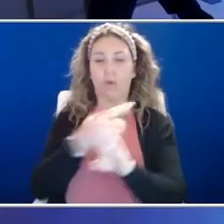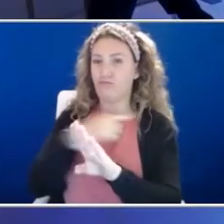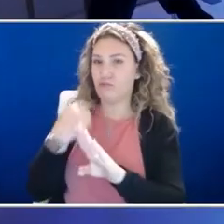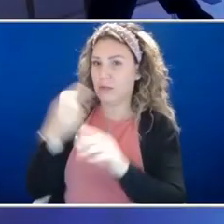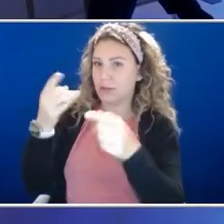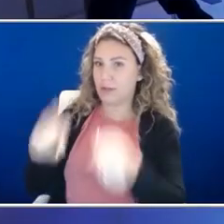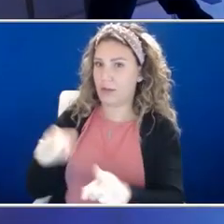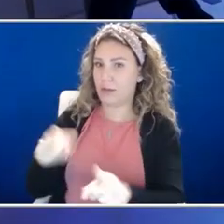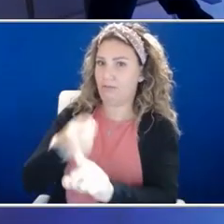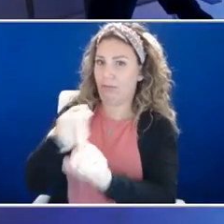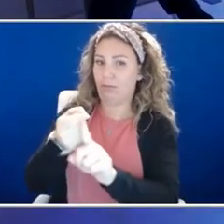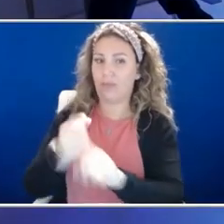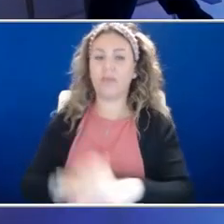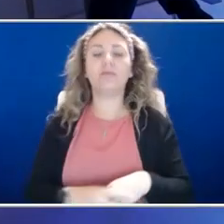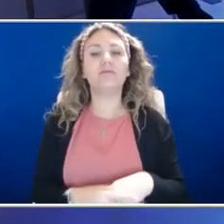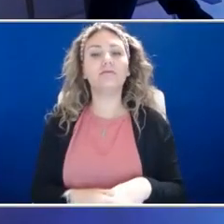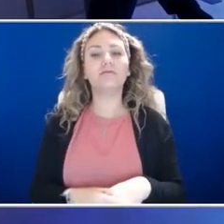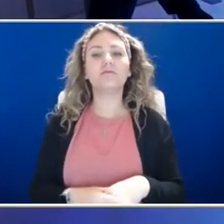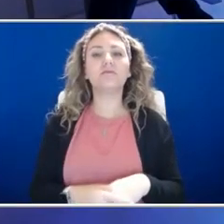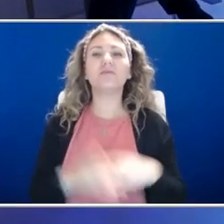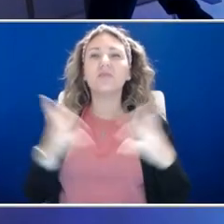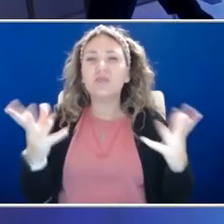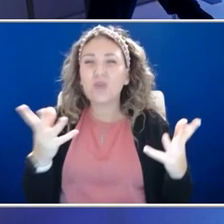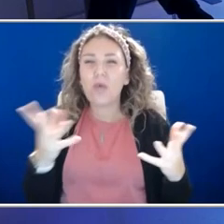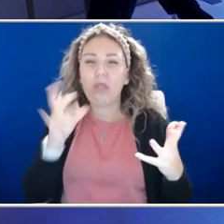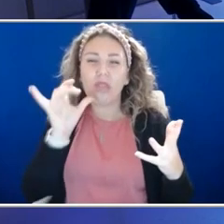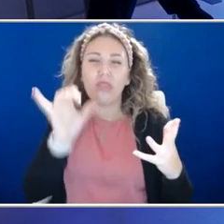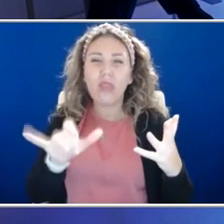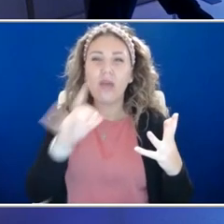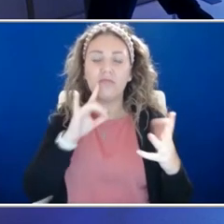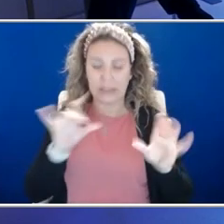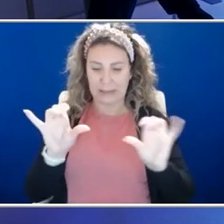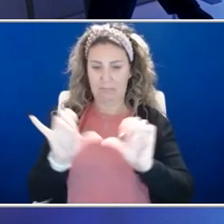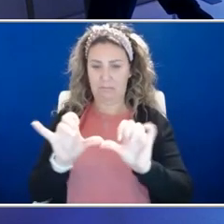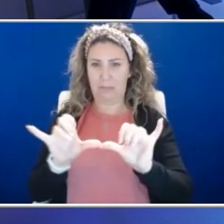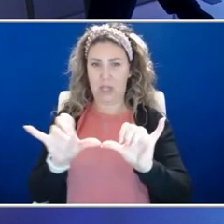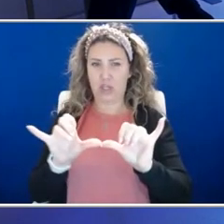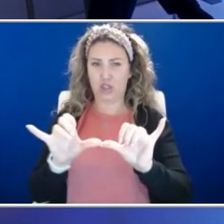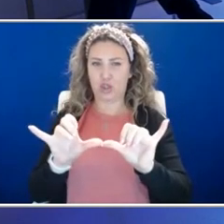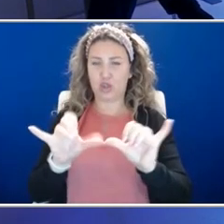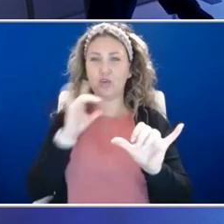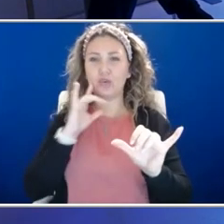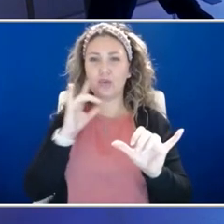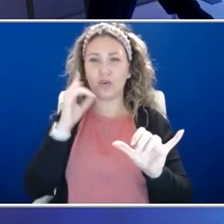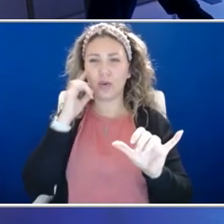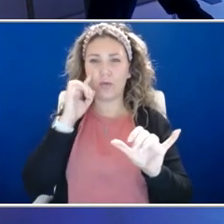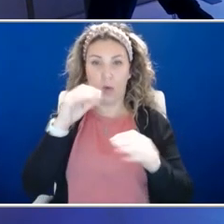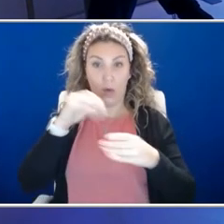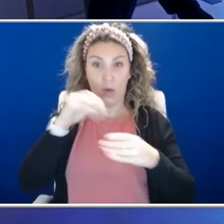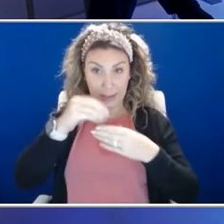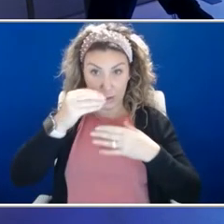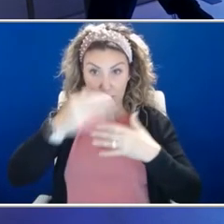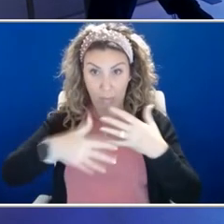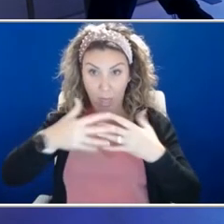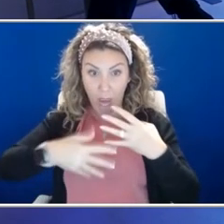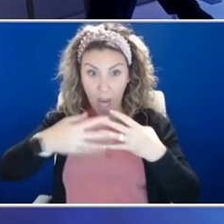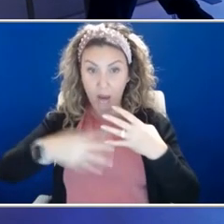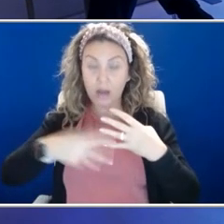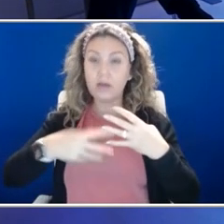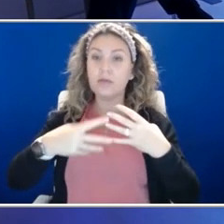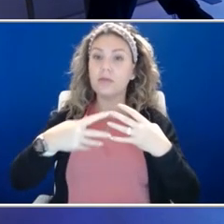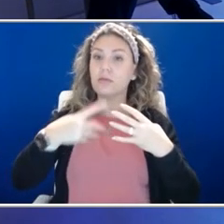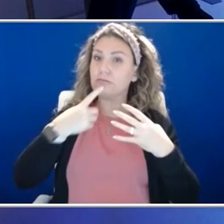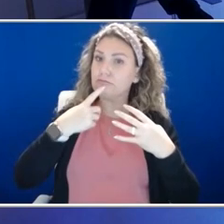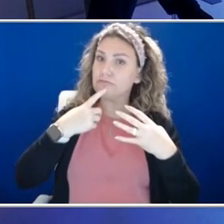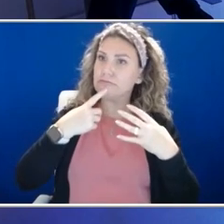So essentially, the creatinine is a measure in your serum, and there's other things we can measure in your blood that tell us the kidneys aren't as happy.